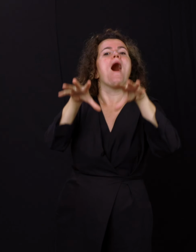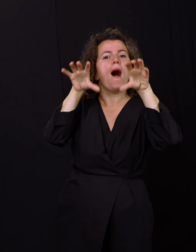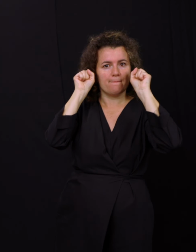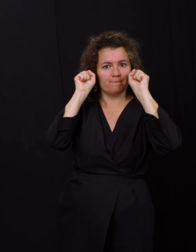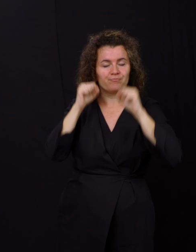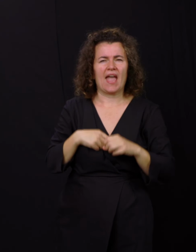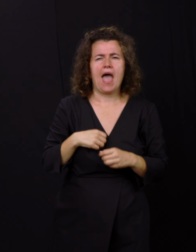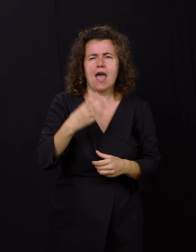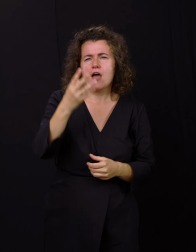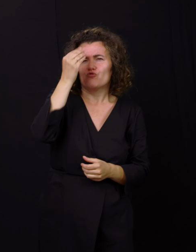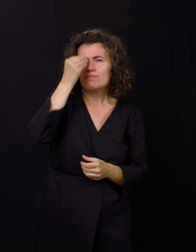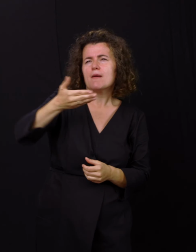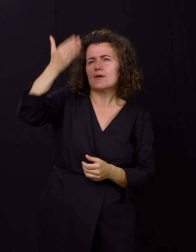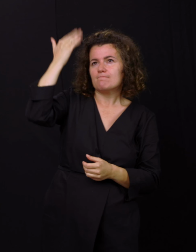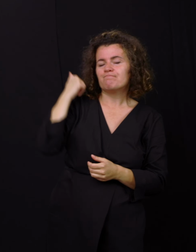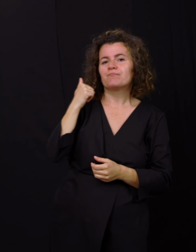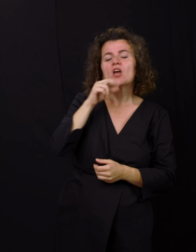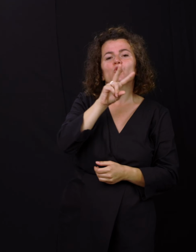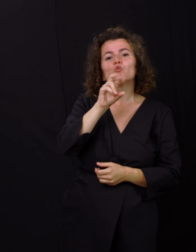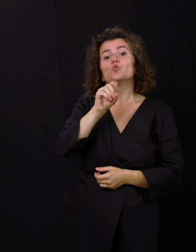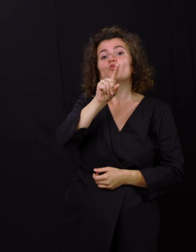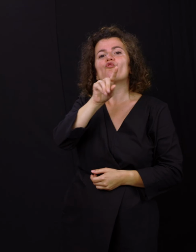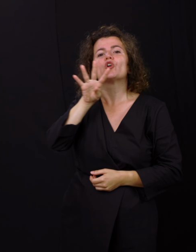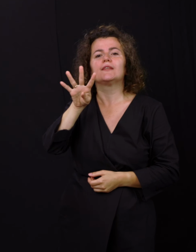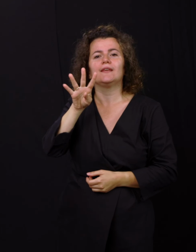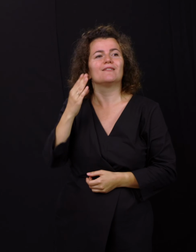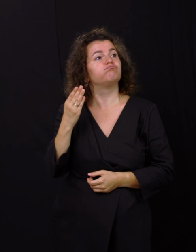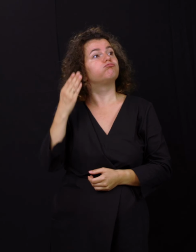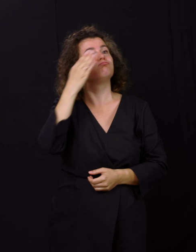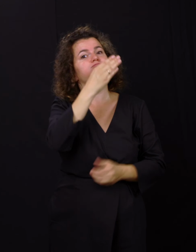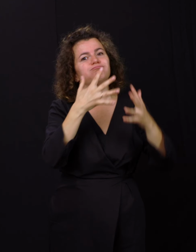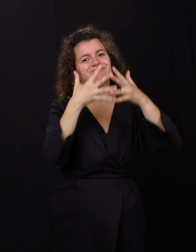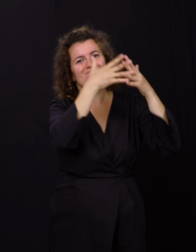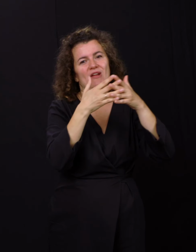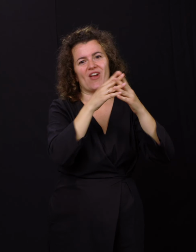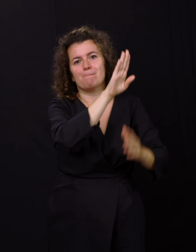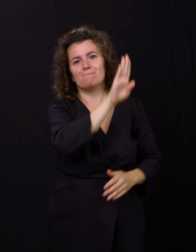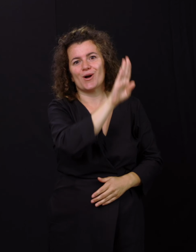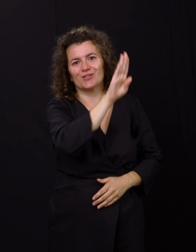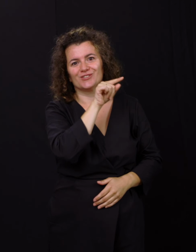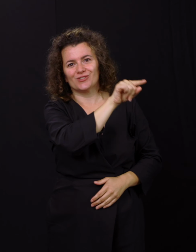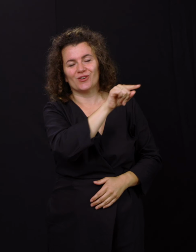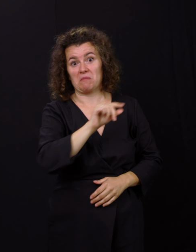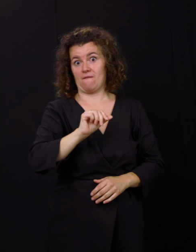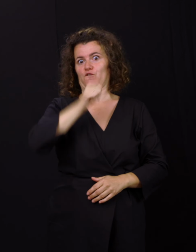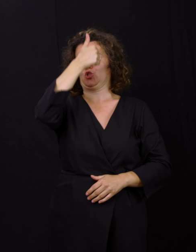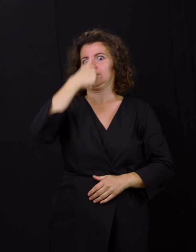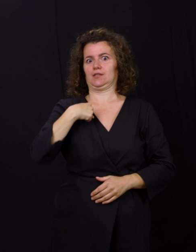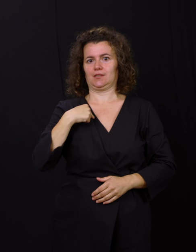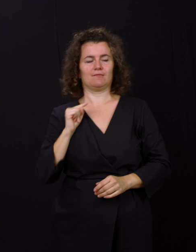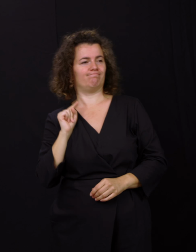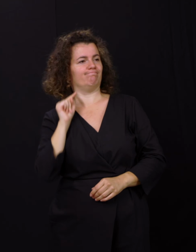2014, sorry. And for this conference, that was my first time really being surrounded by patients who had Usher